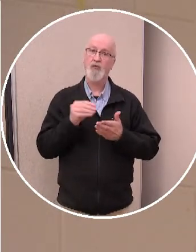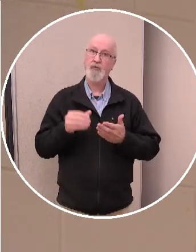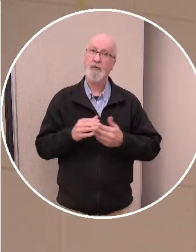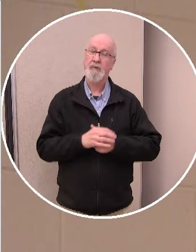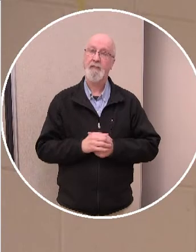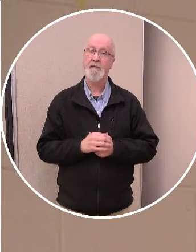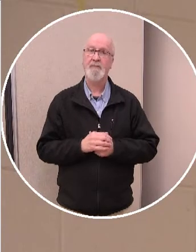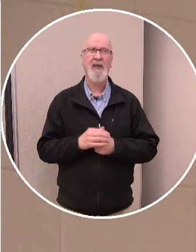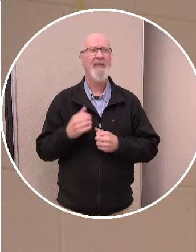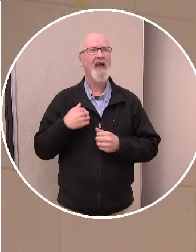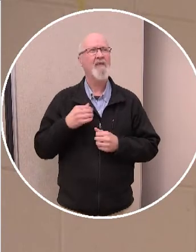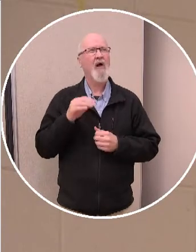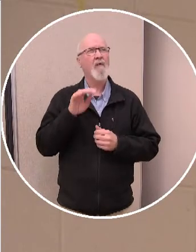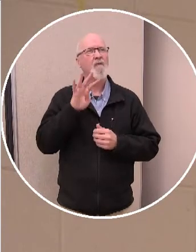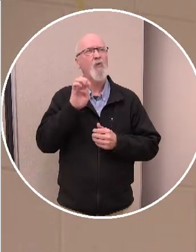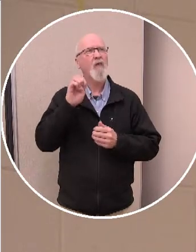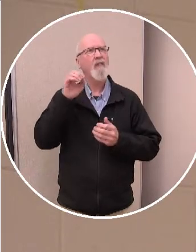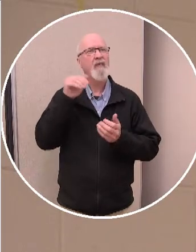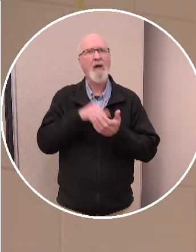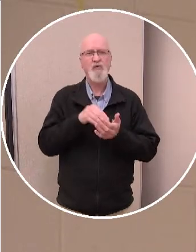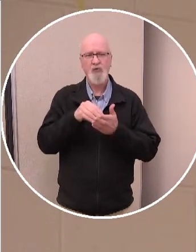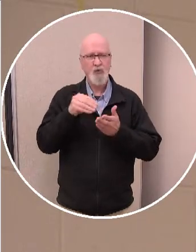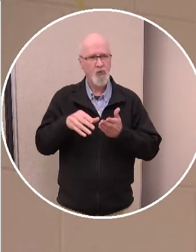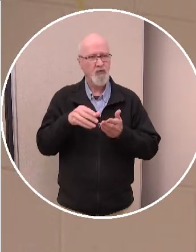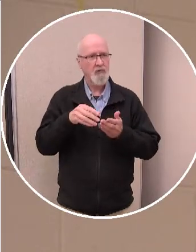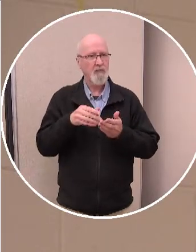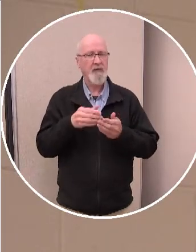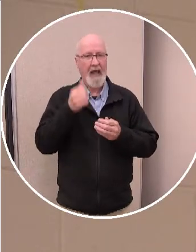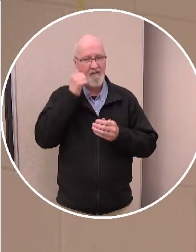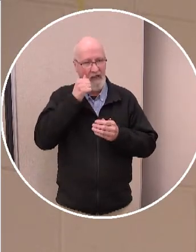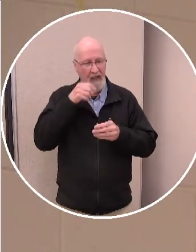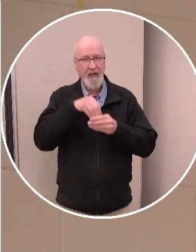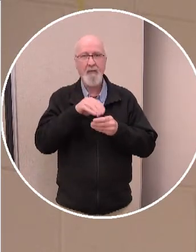some 40-something thousand students driving on buses each and every day.